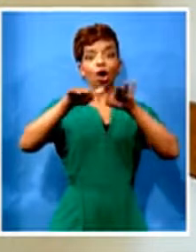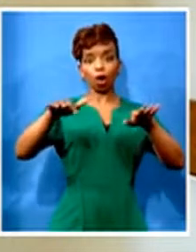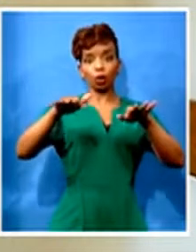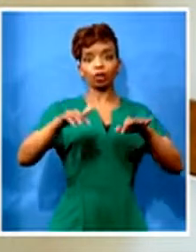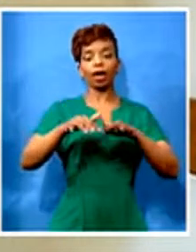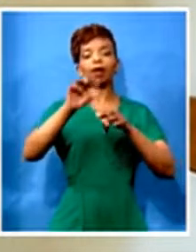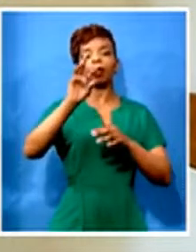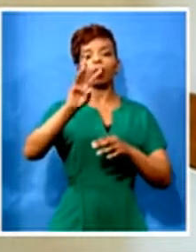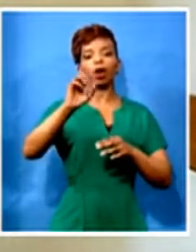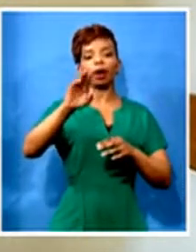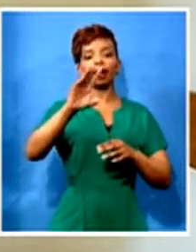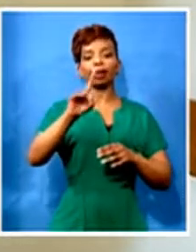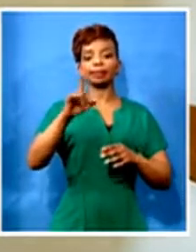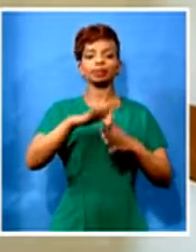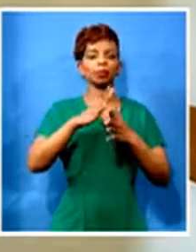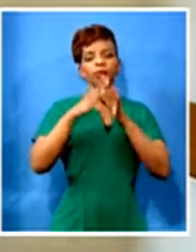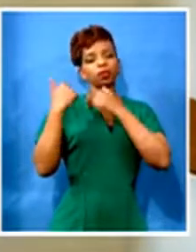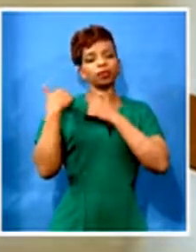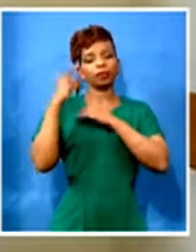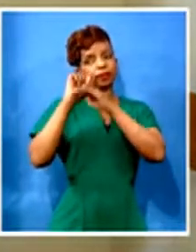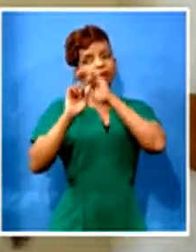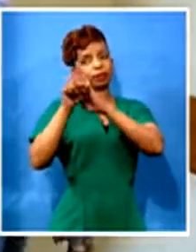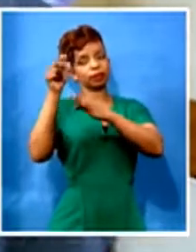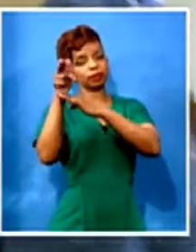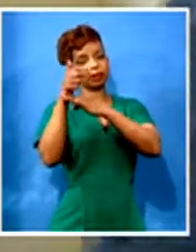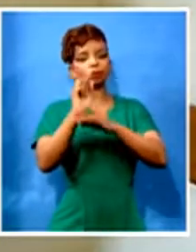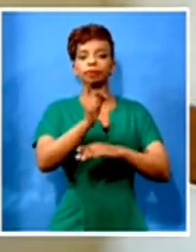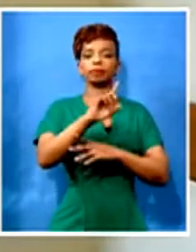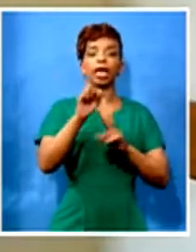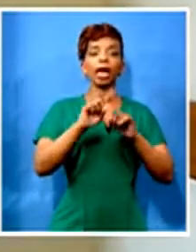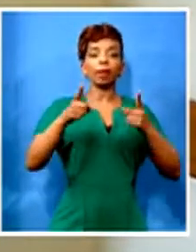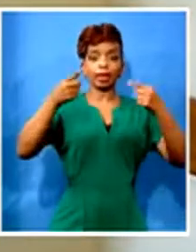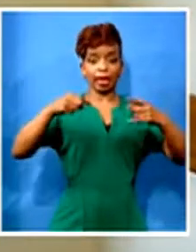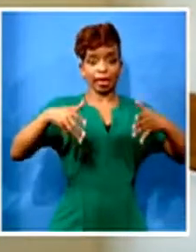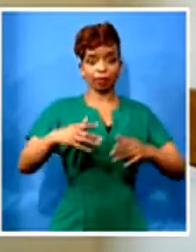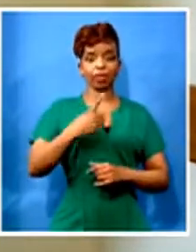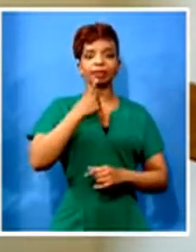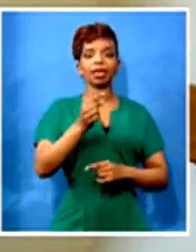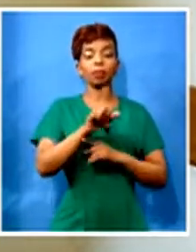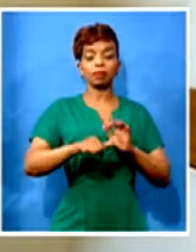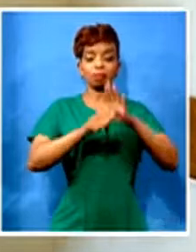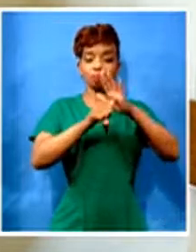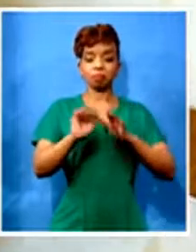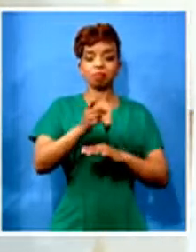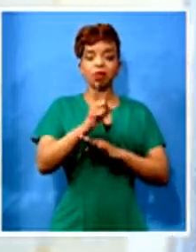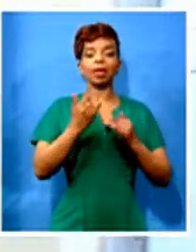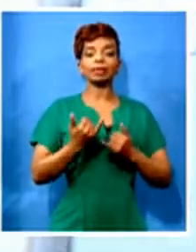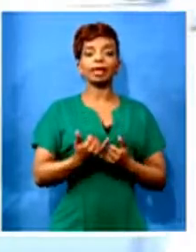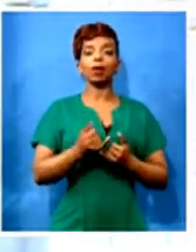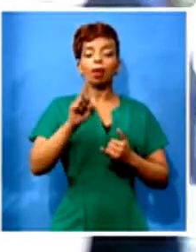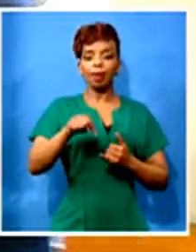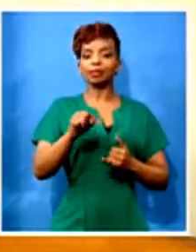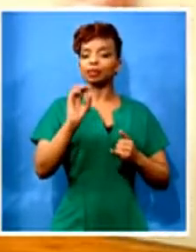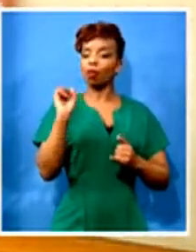arrived here, he said now the more critical thing right now is to have all hands on desk. We need to have doctors working, managers